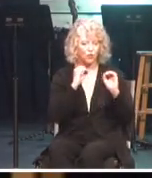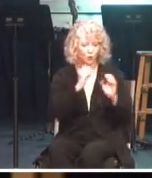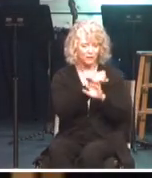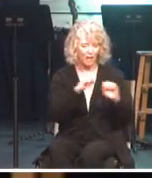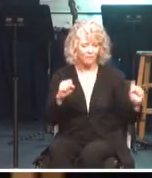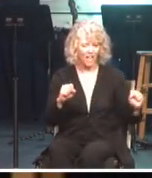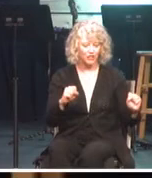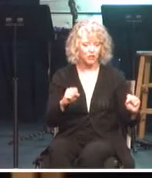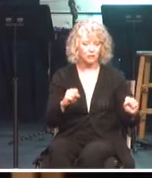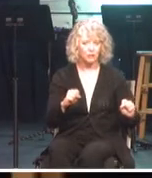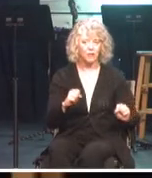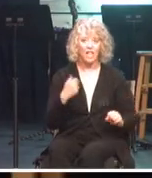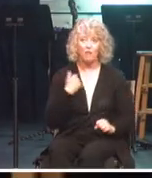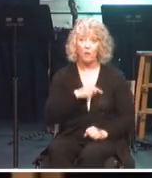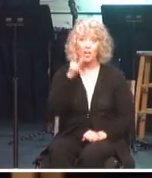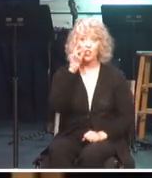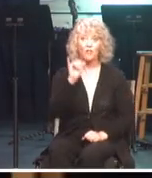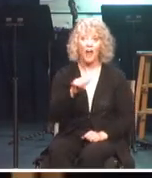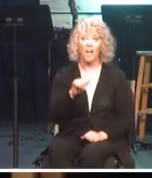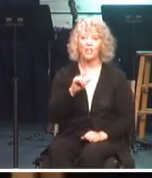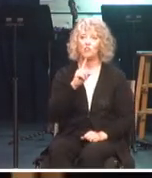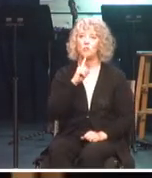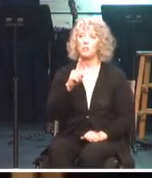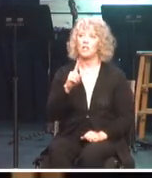world. This is the worst news in the world.